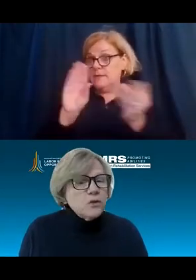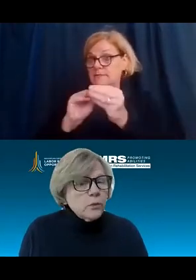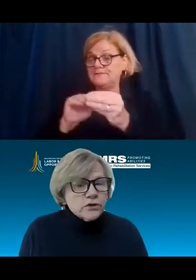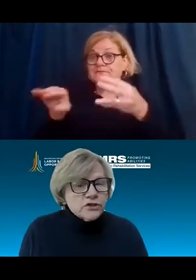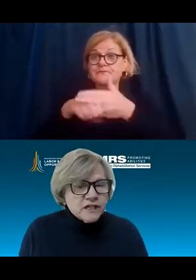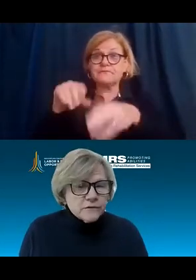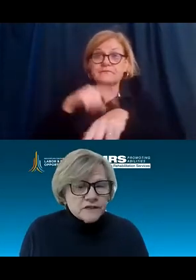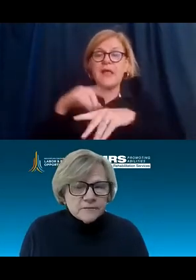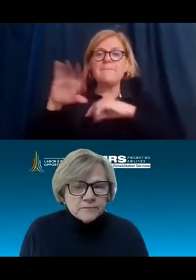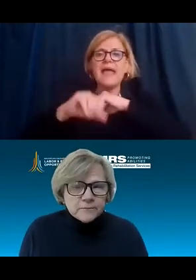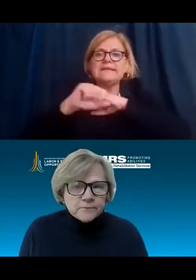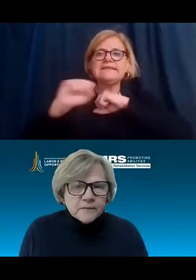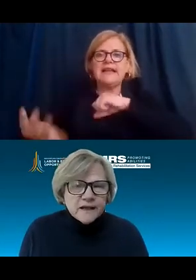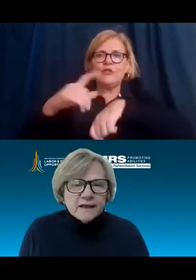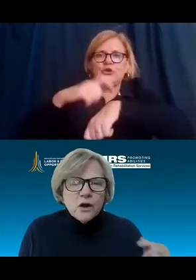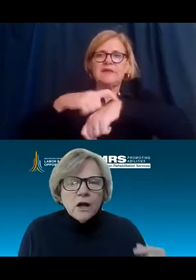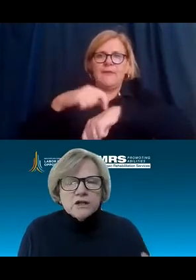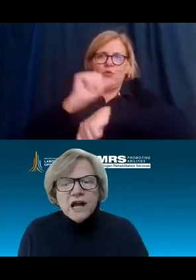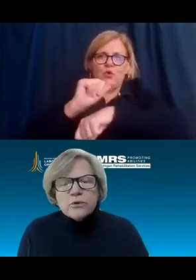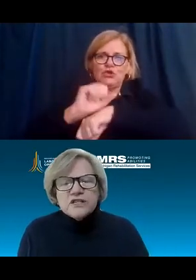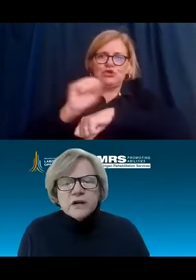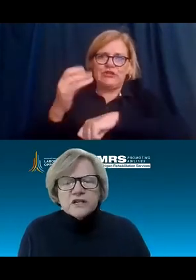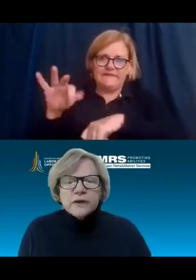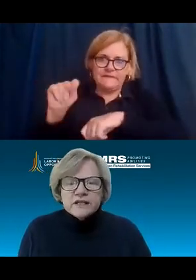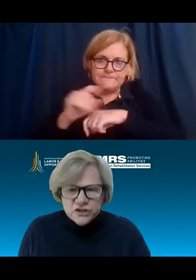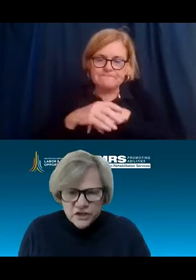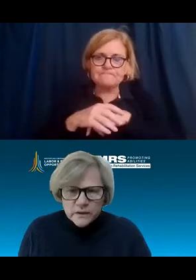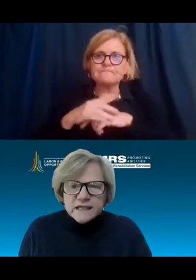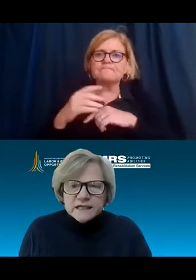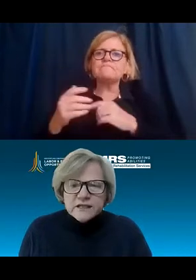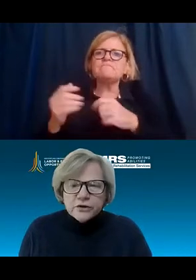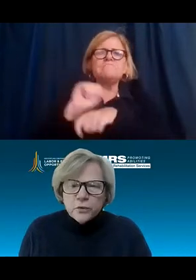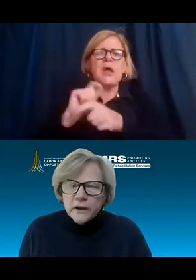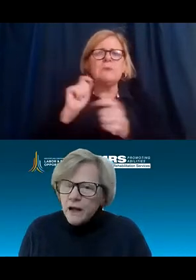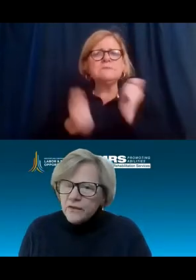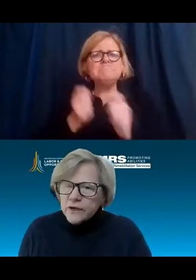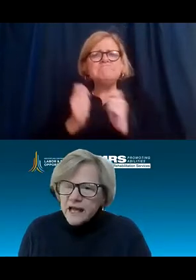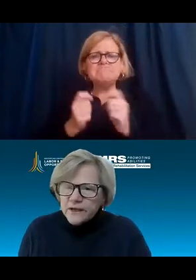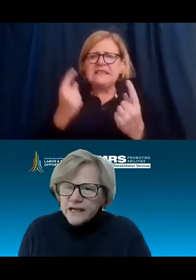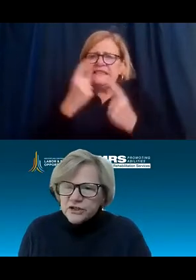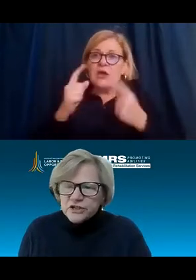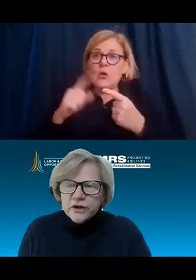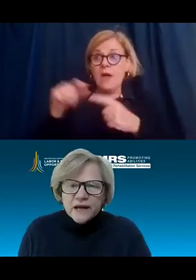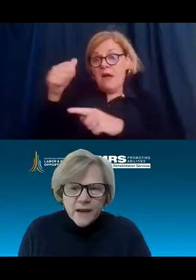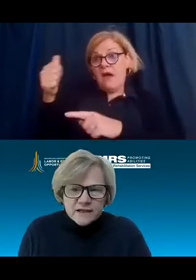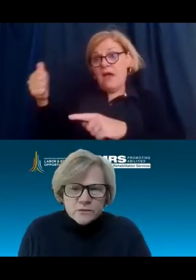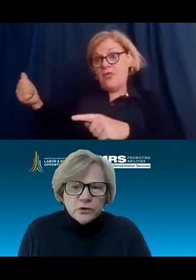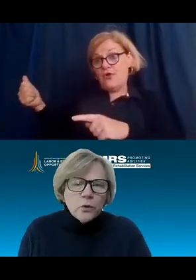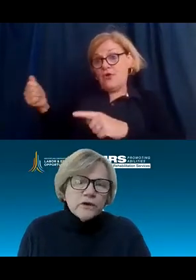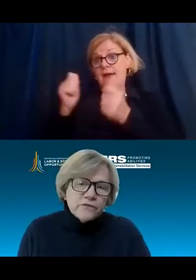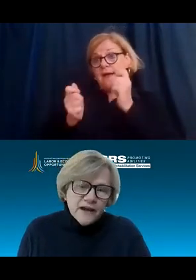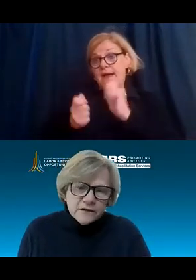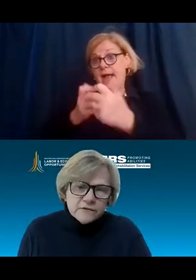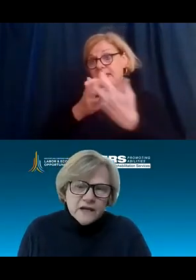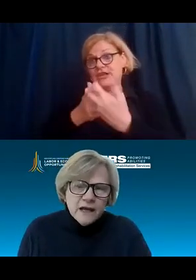extending the worker's shift. Job restructuring is generally considered when other accommodations are not possible